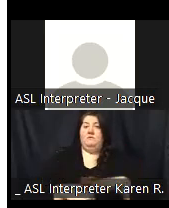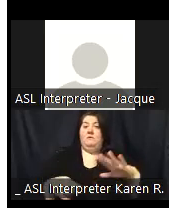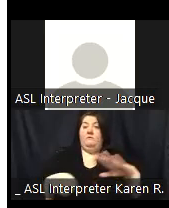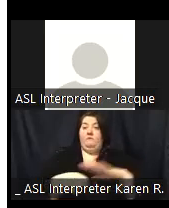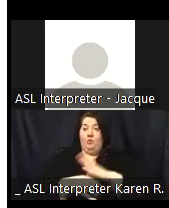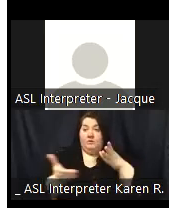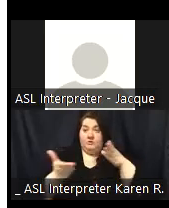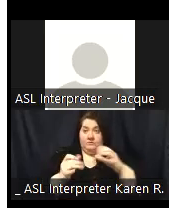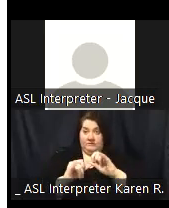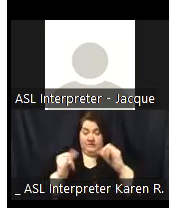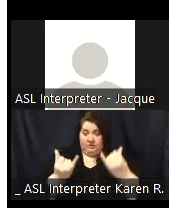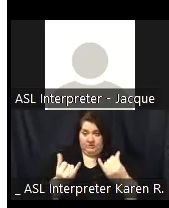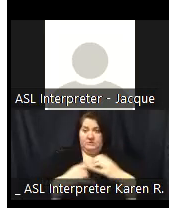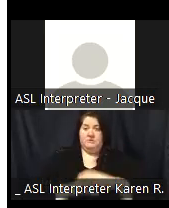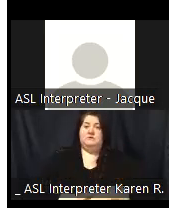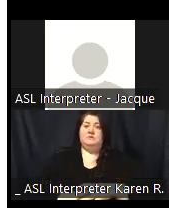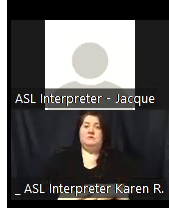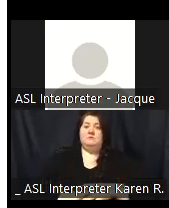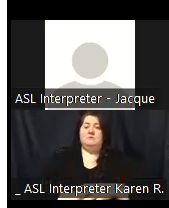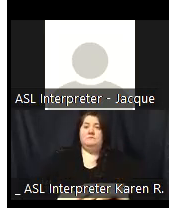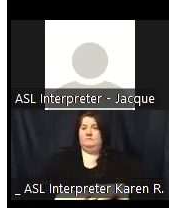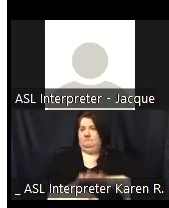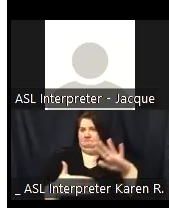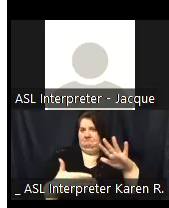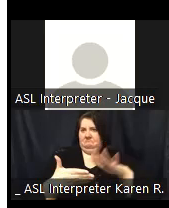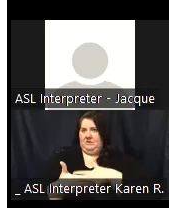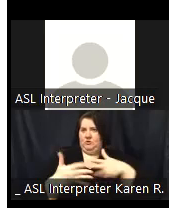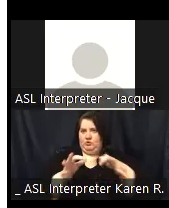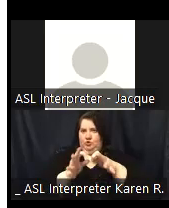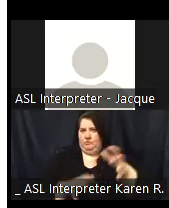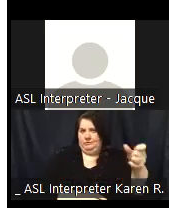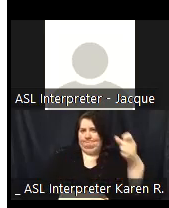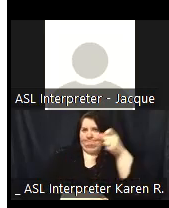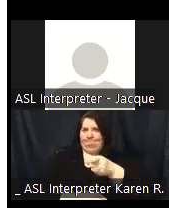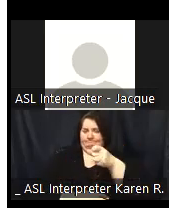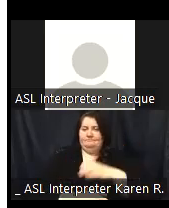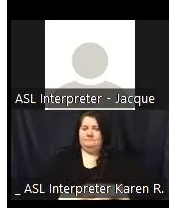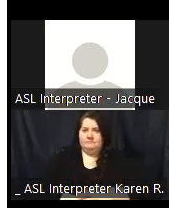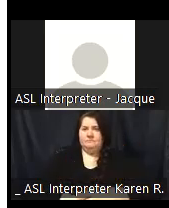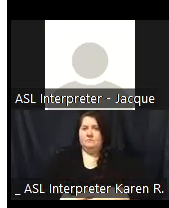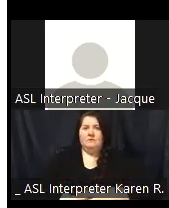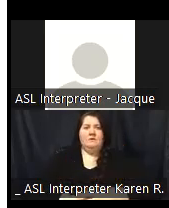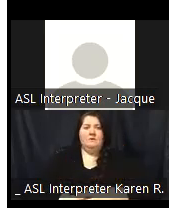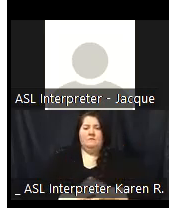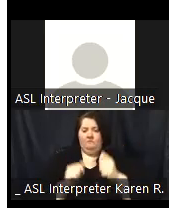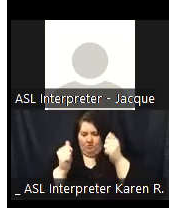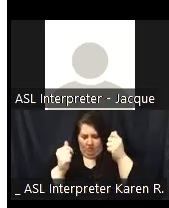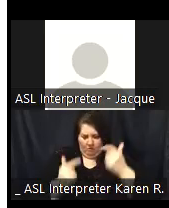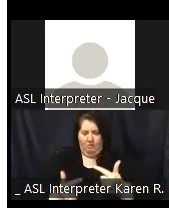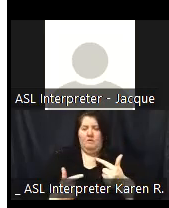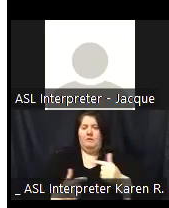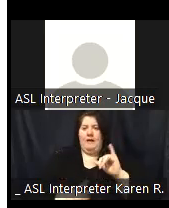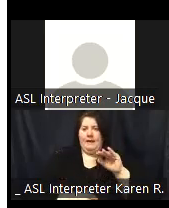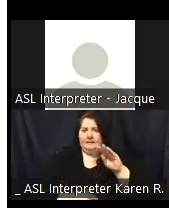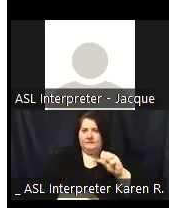agency, is schedule the interpreters for all the items and